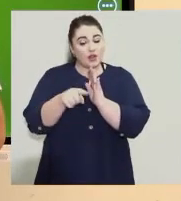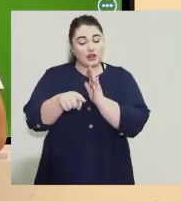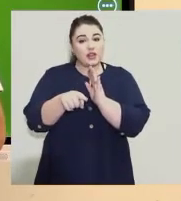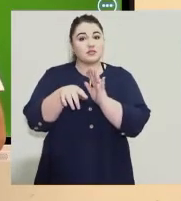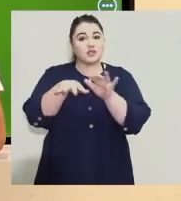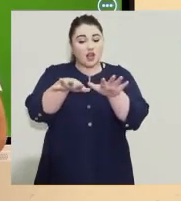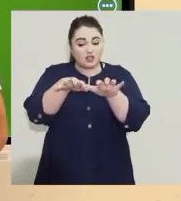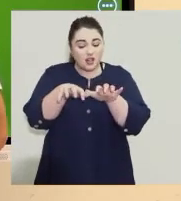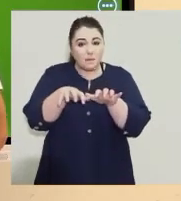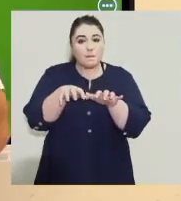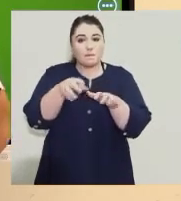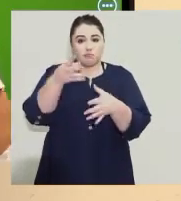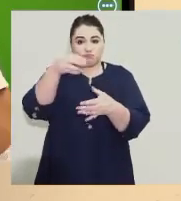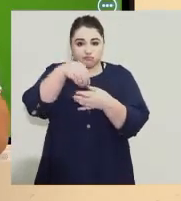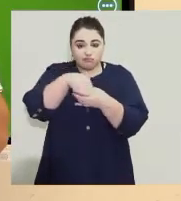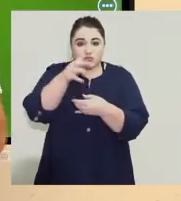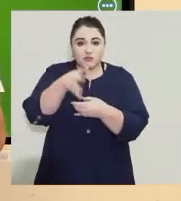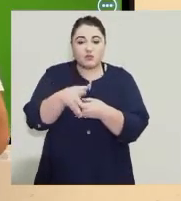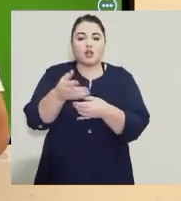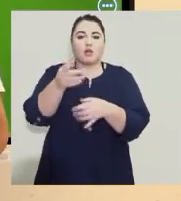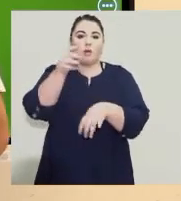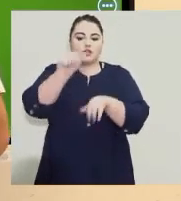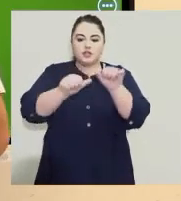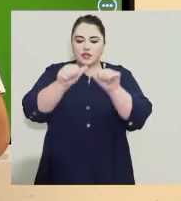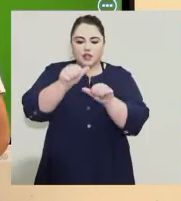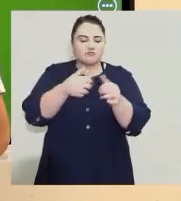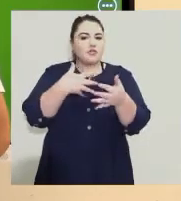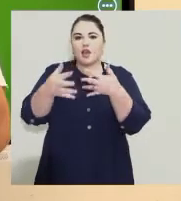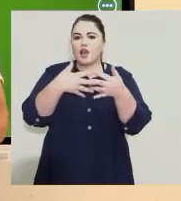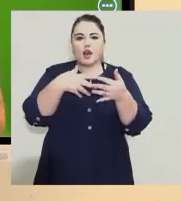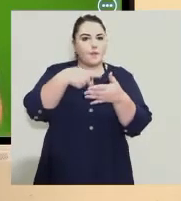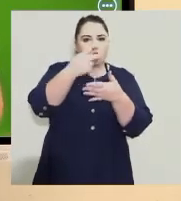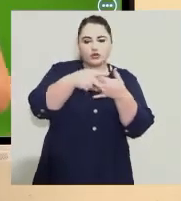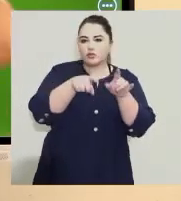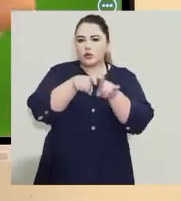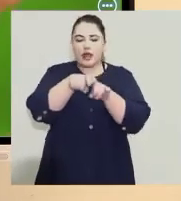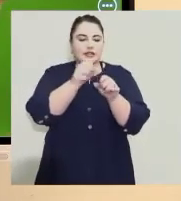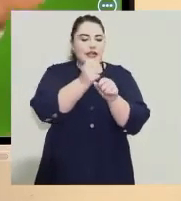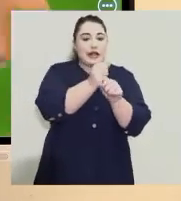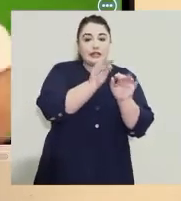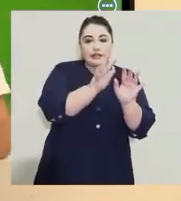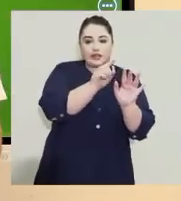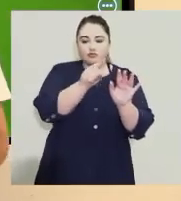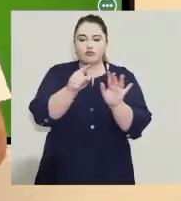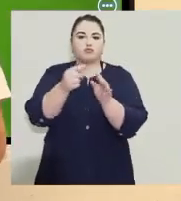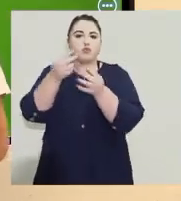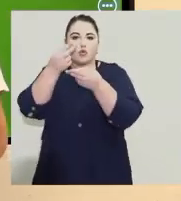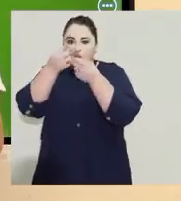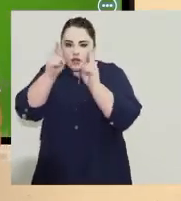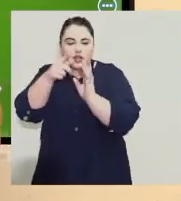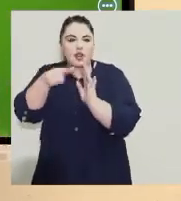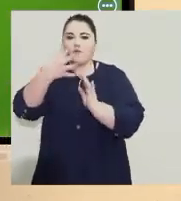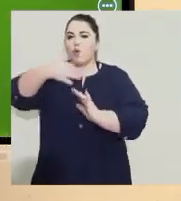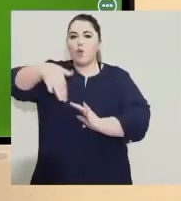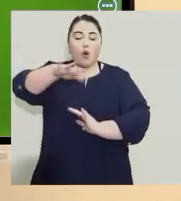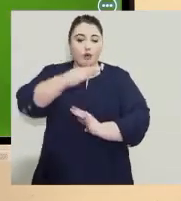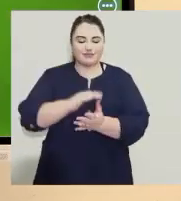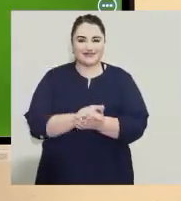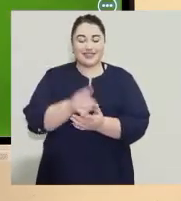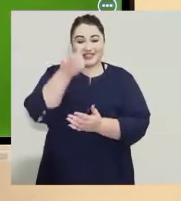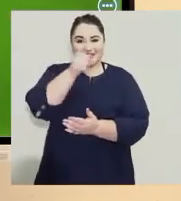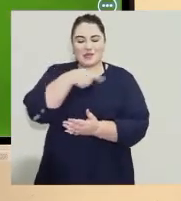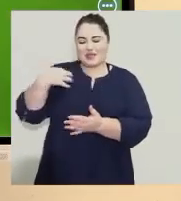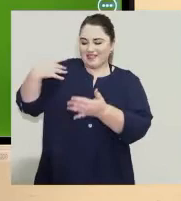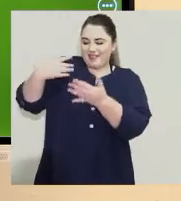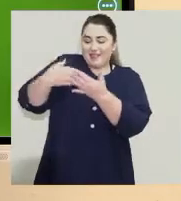and assessed in all projects and tests that you'll be doing from grade 10 right up to university. So let's check what have we done